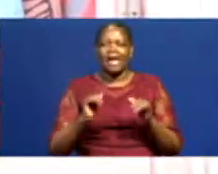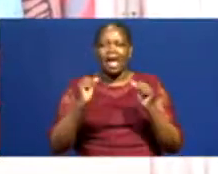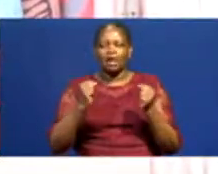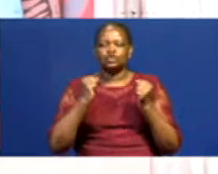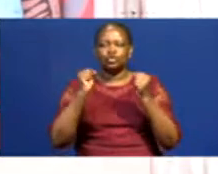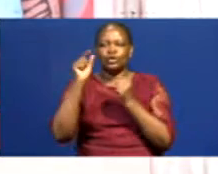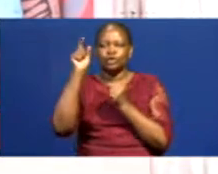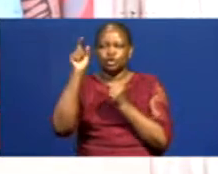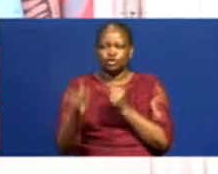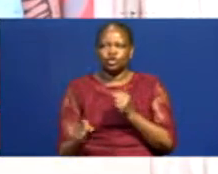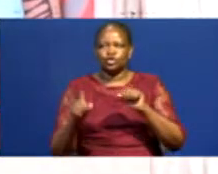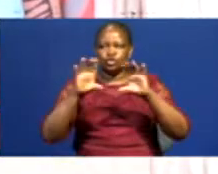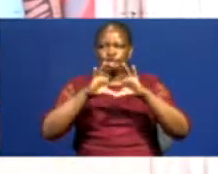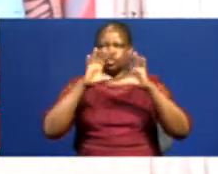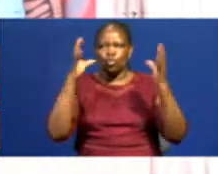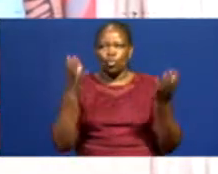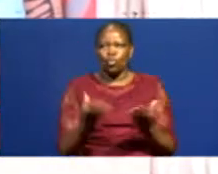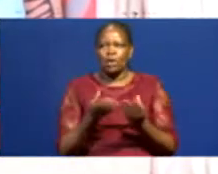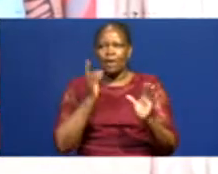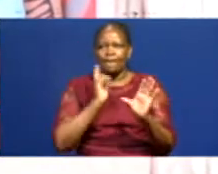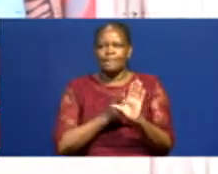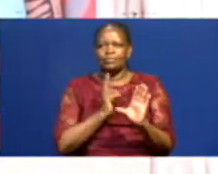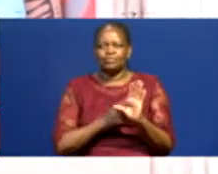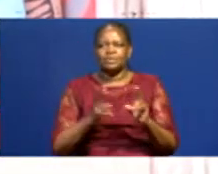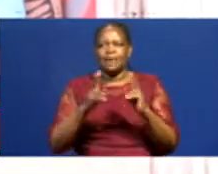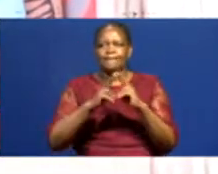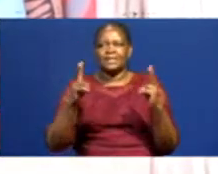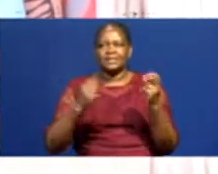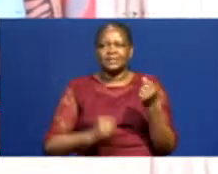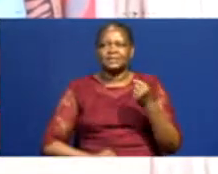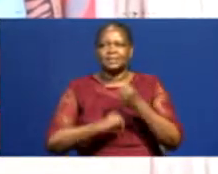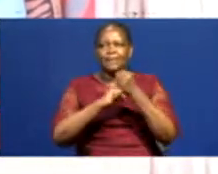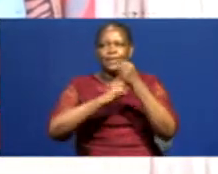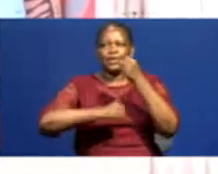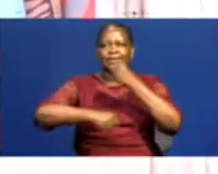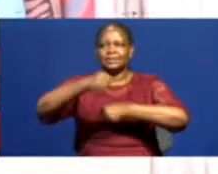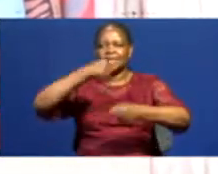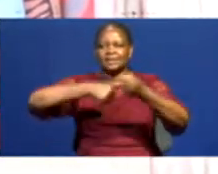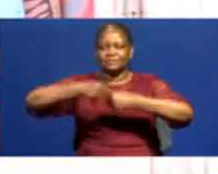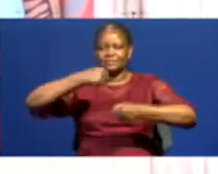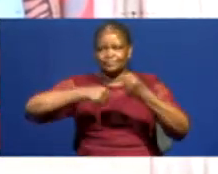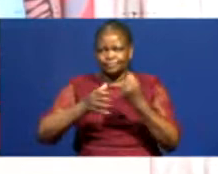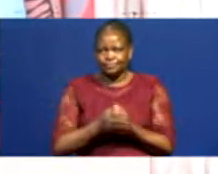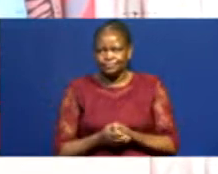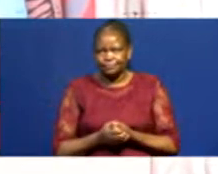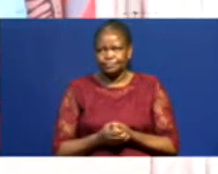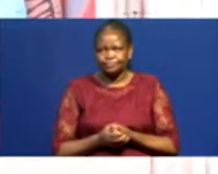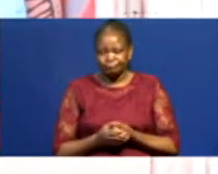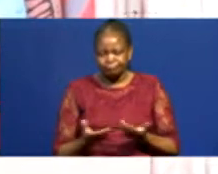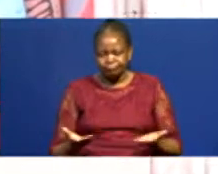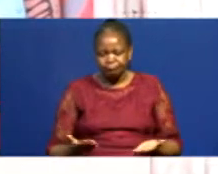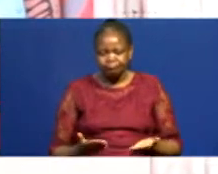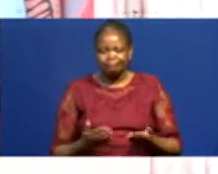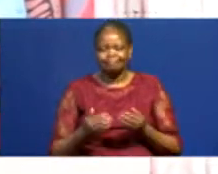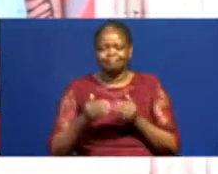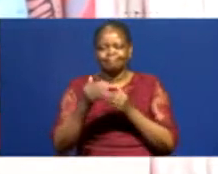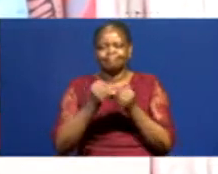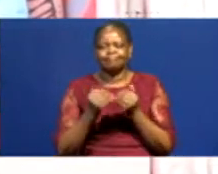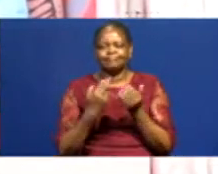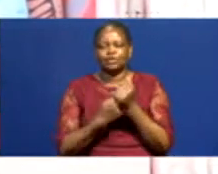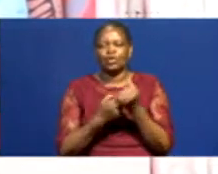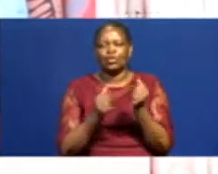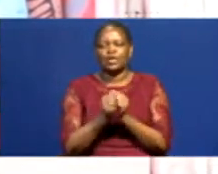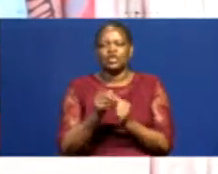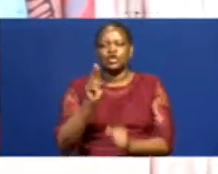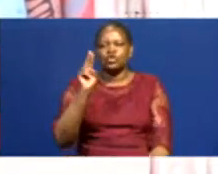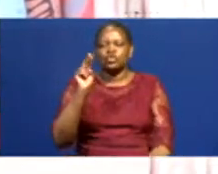regional and global participant in peace support activities. Through our close partnership with the United Nations